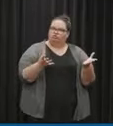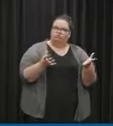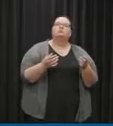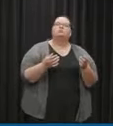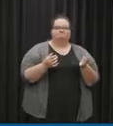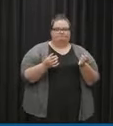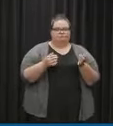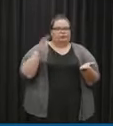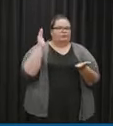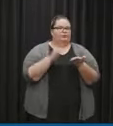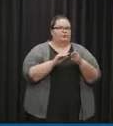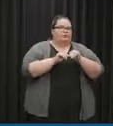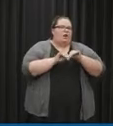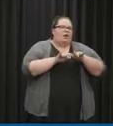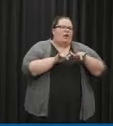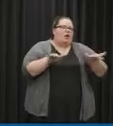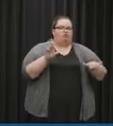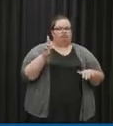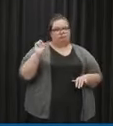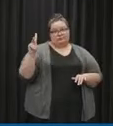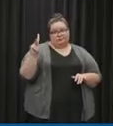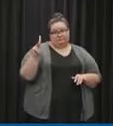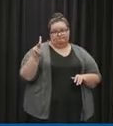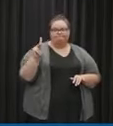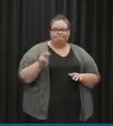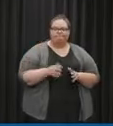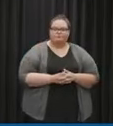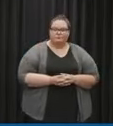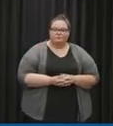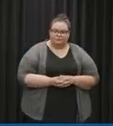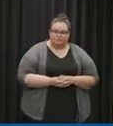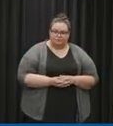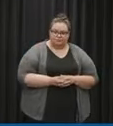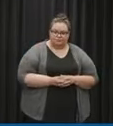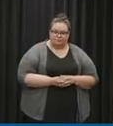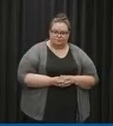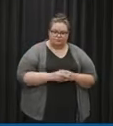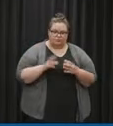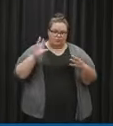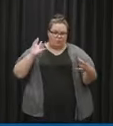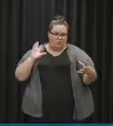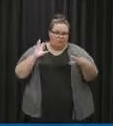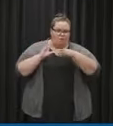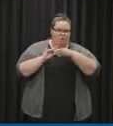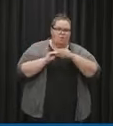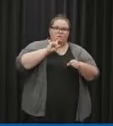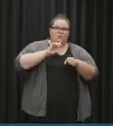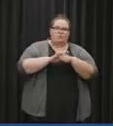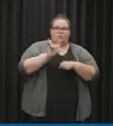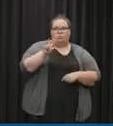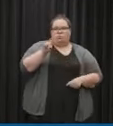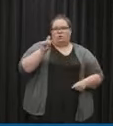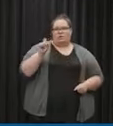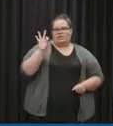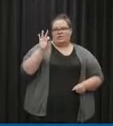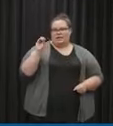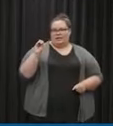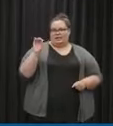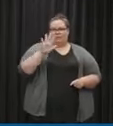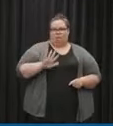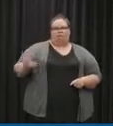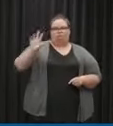of risks of transmission of COVID-19 to other people. So the number of confirmed cases in New Brunswick is now 190.